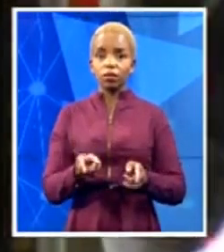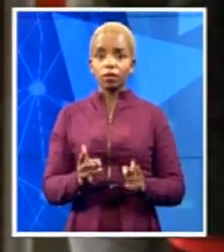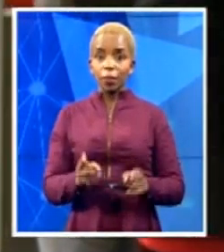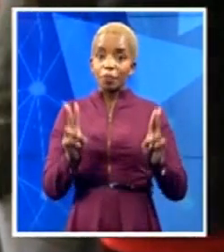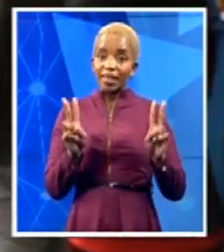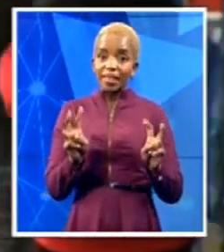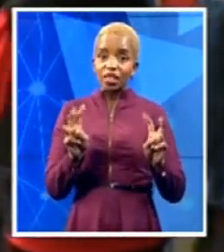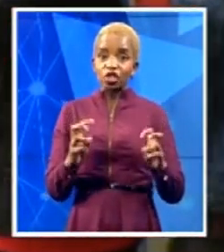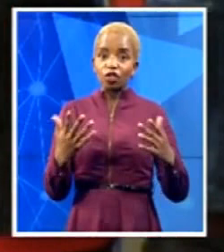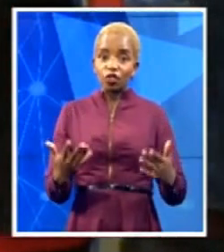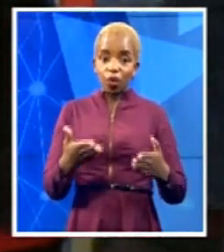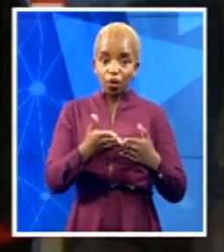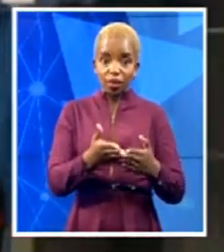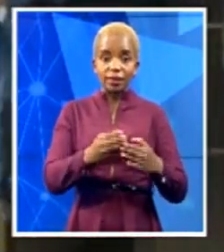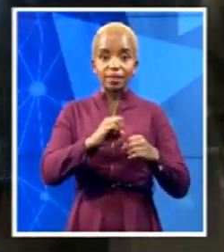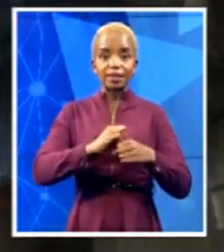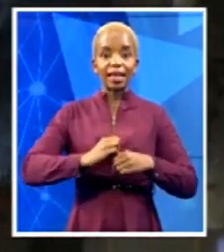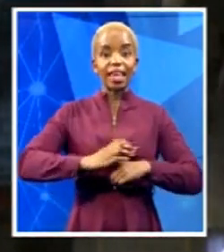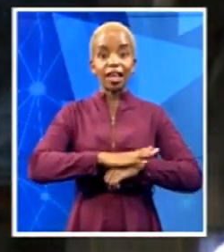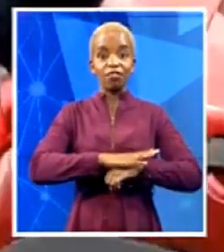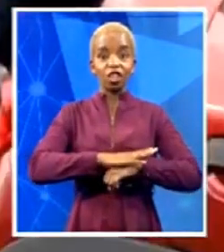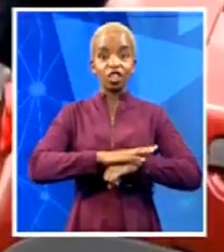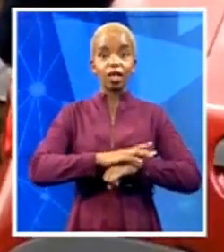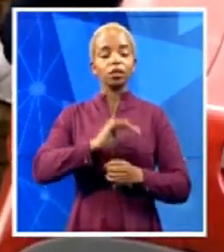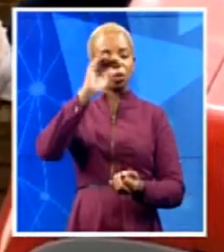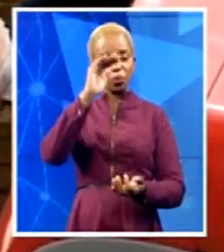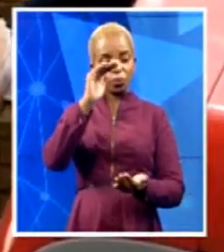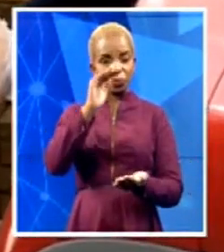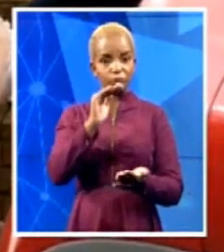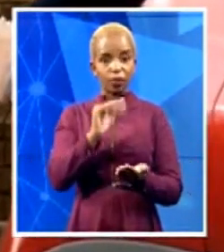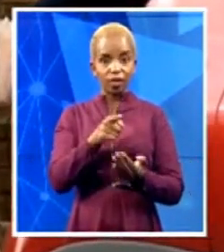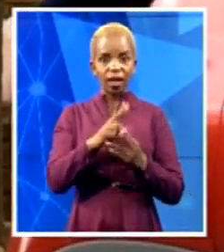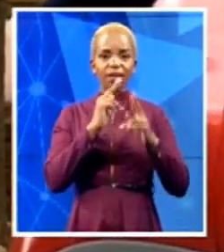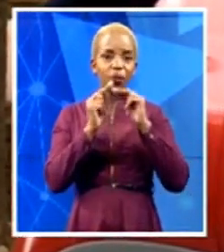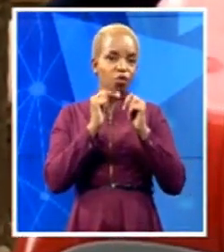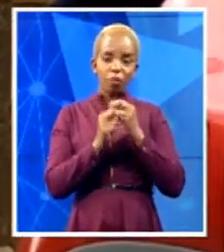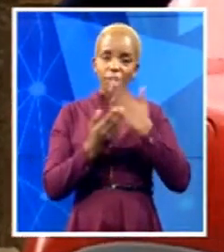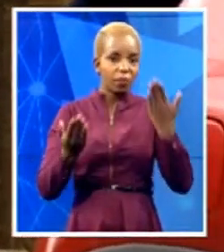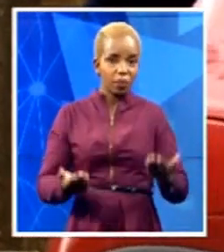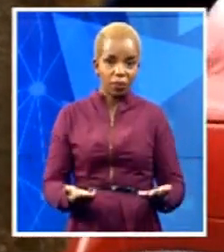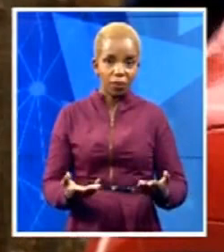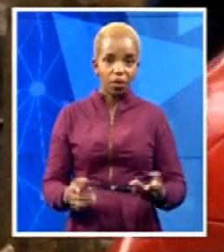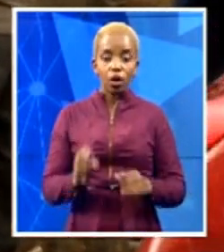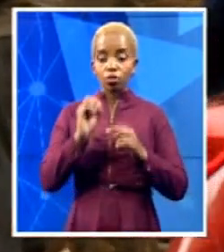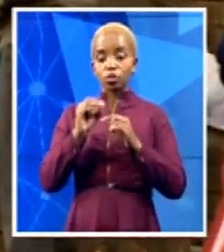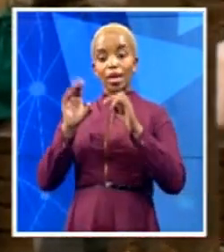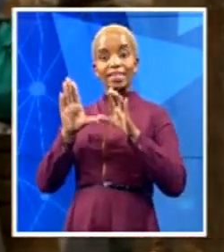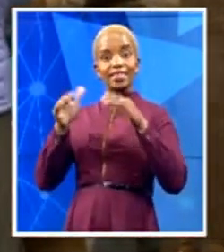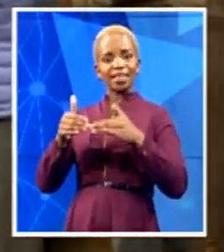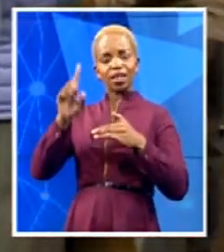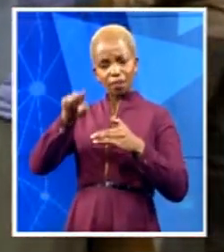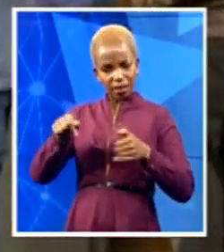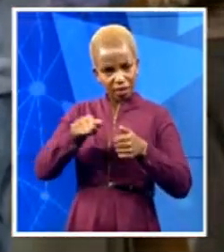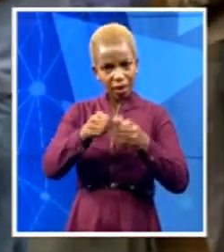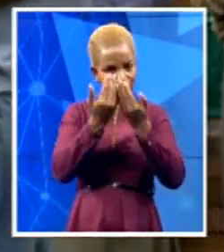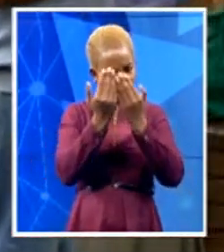curve. That is non-negotiable. So any sector that wishes to go back needs to give this assurance, not just by words, but by